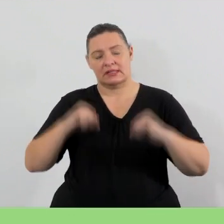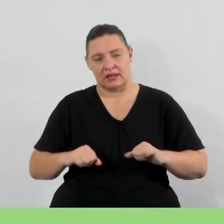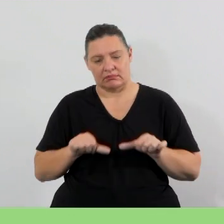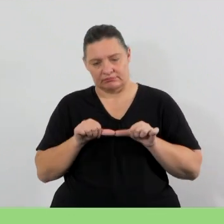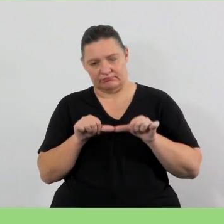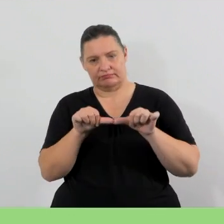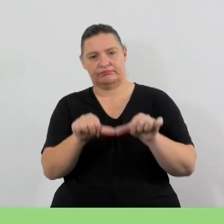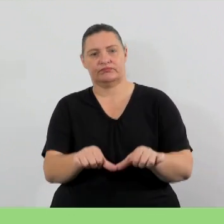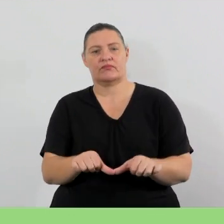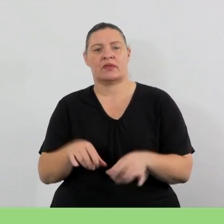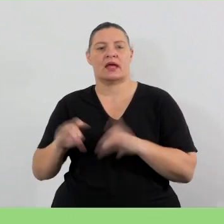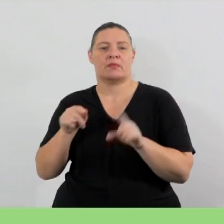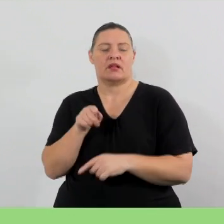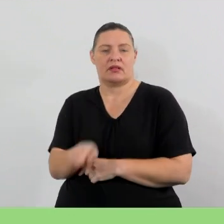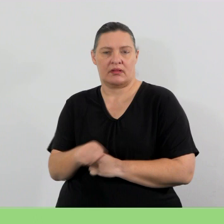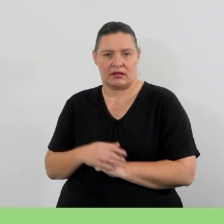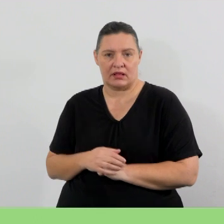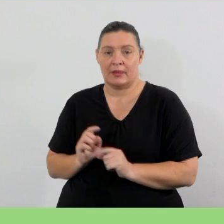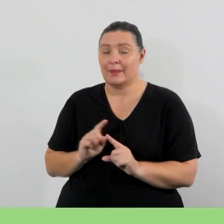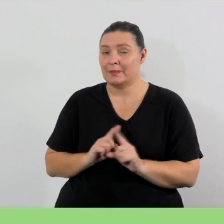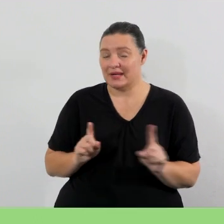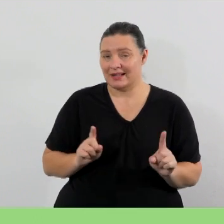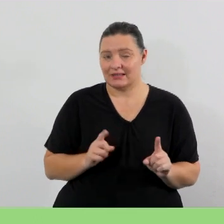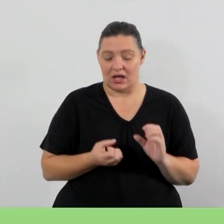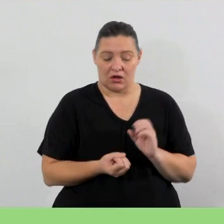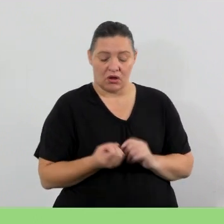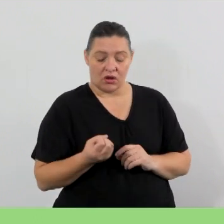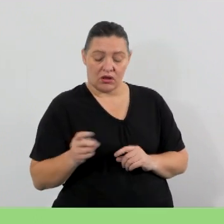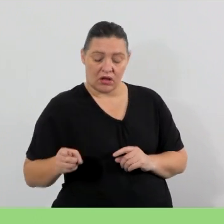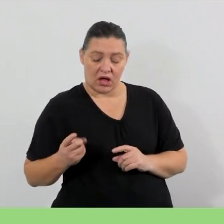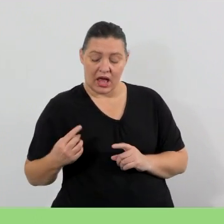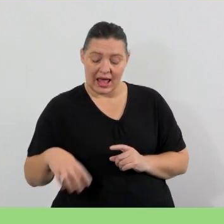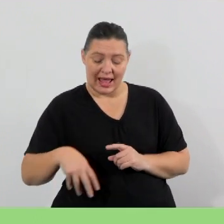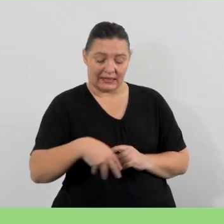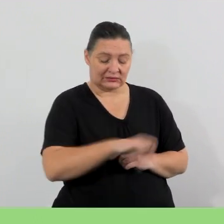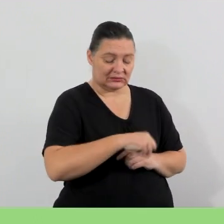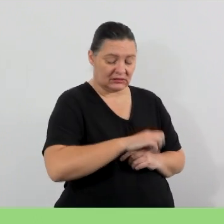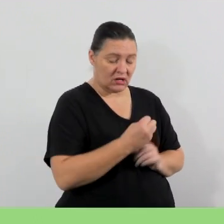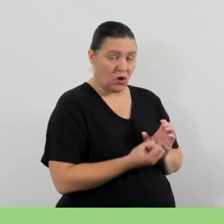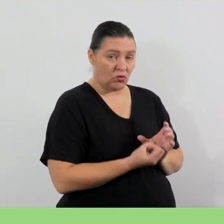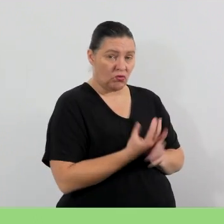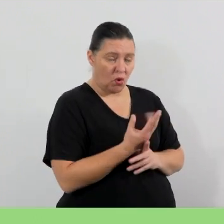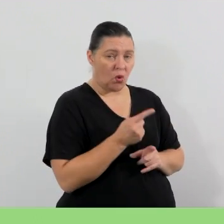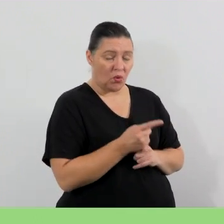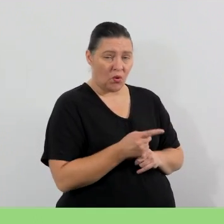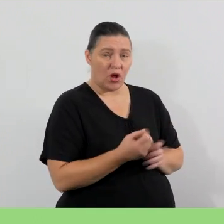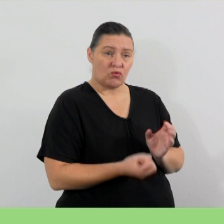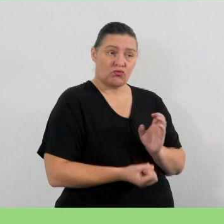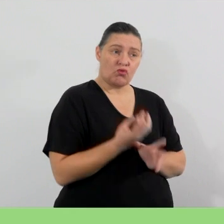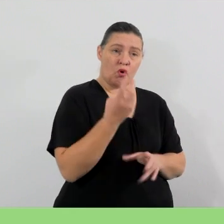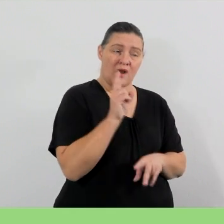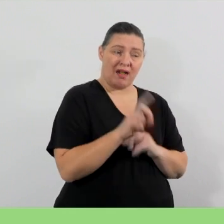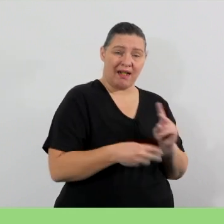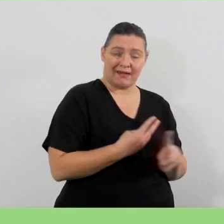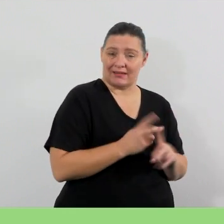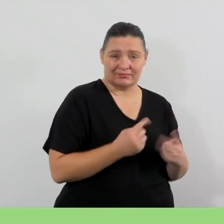the grass-eating population. However, if the grass is eaten more quickly than it can grow again, this